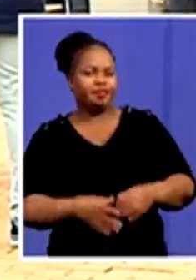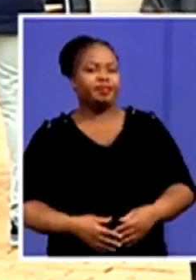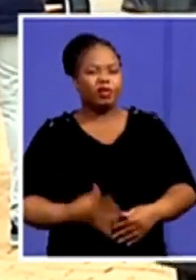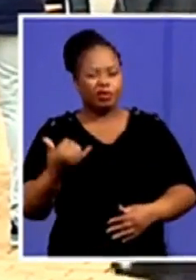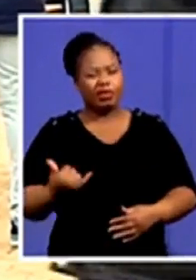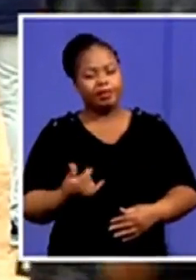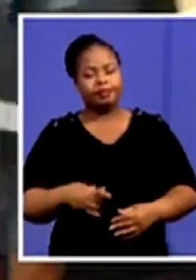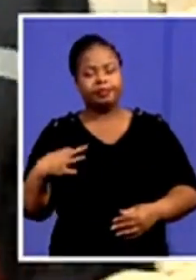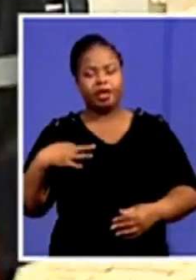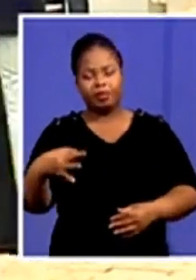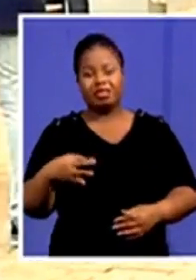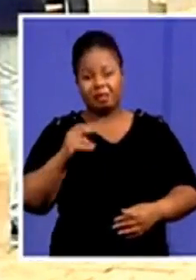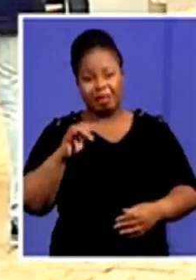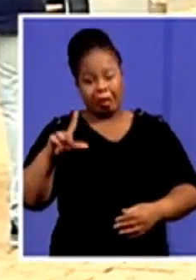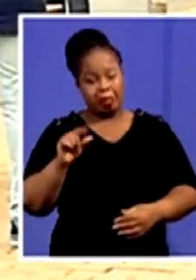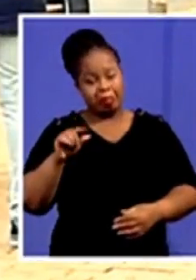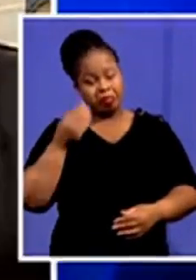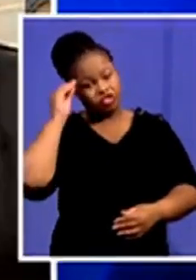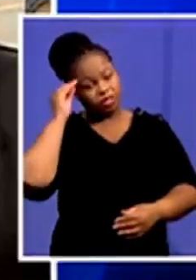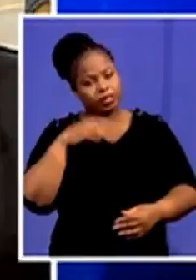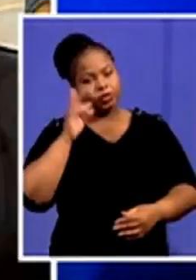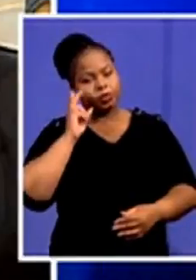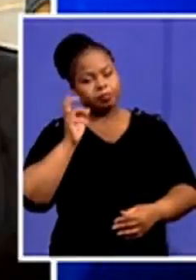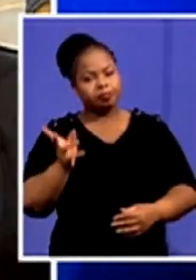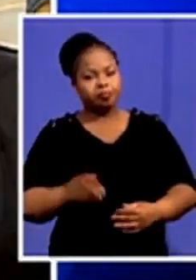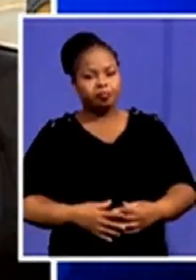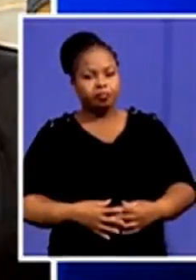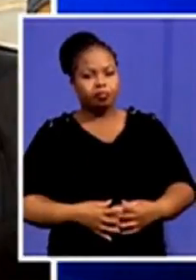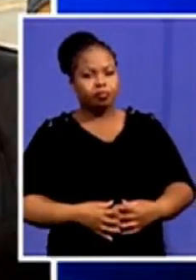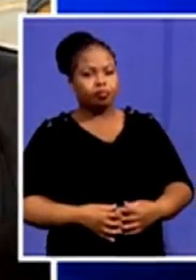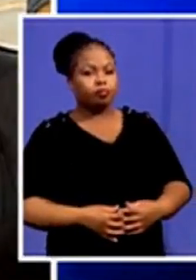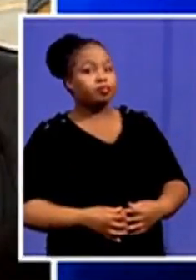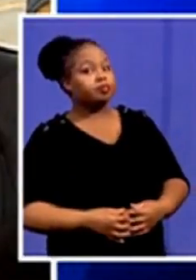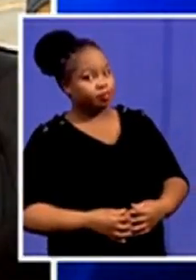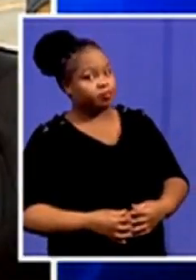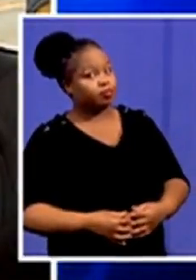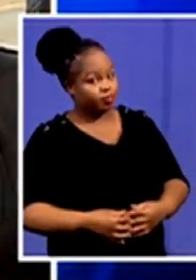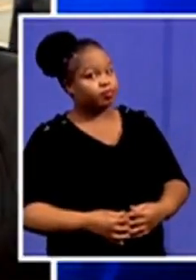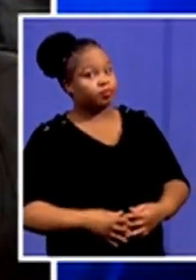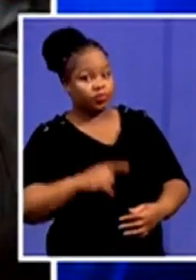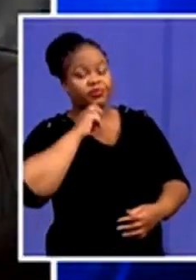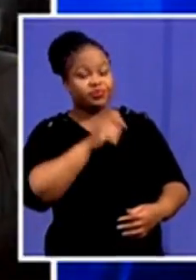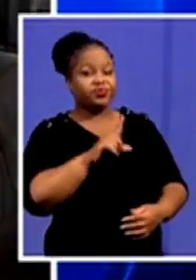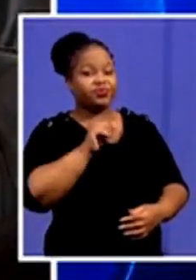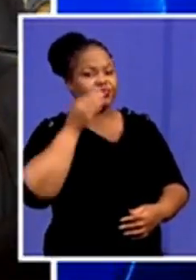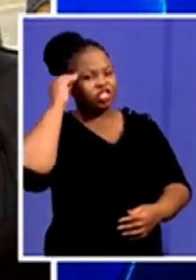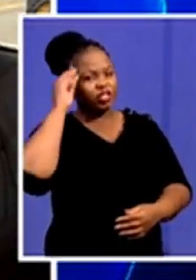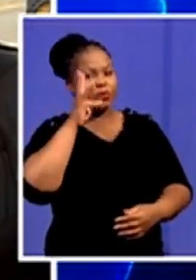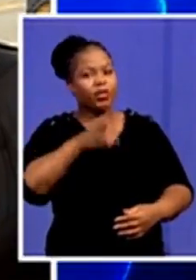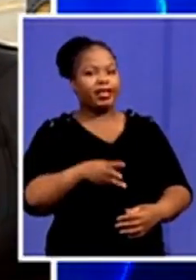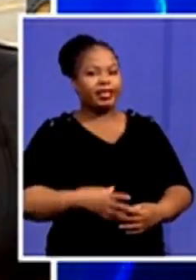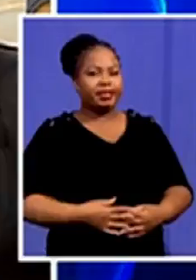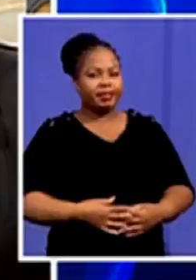interesting today. Desiree. This is certainly going to prove to be an interesting one as it speaks, as you say,